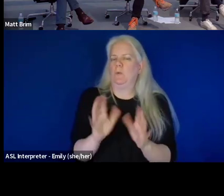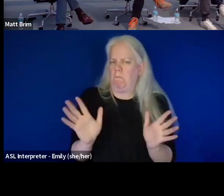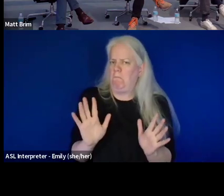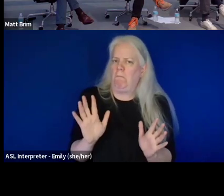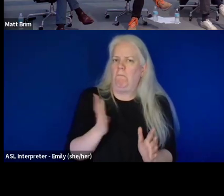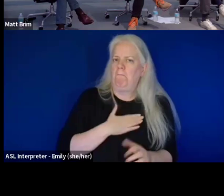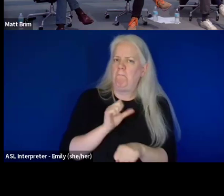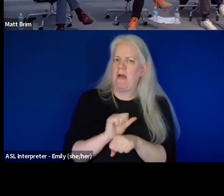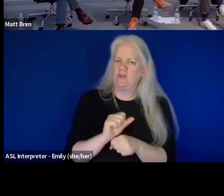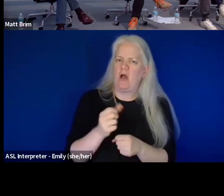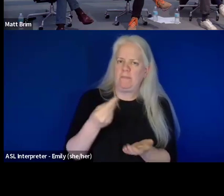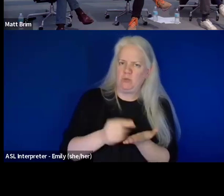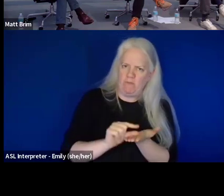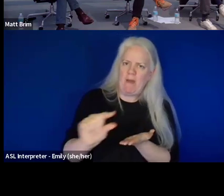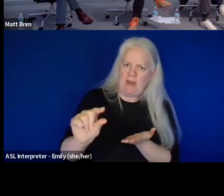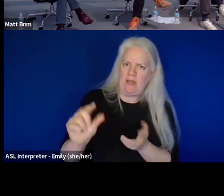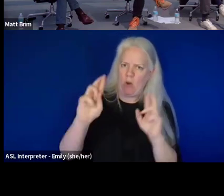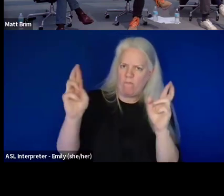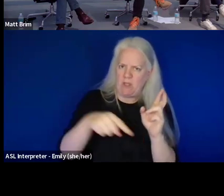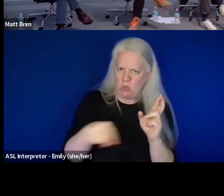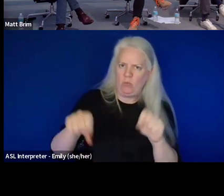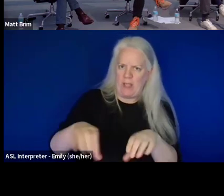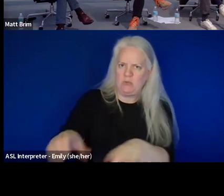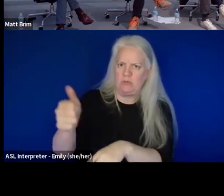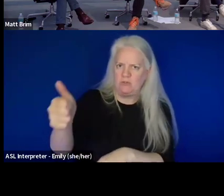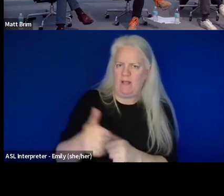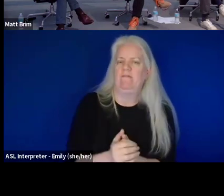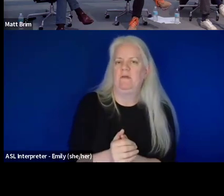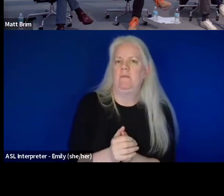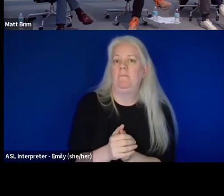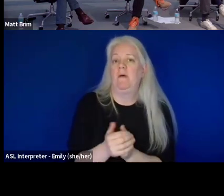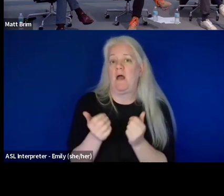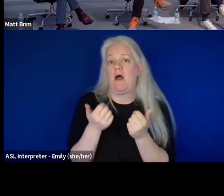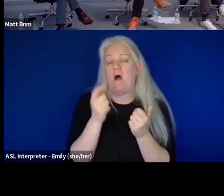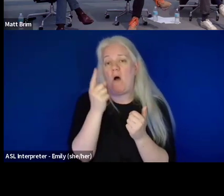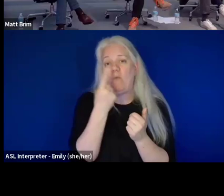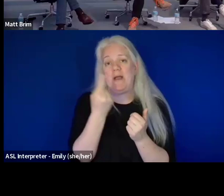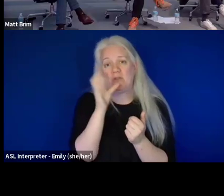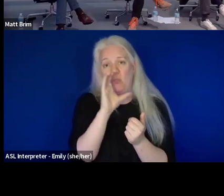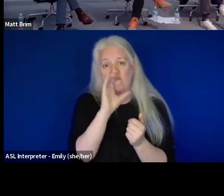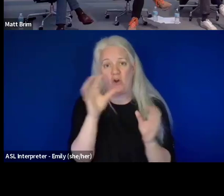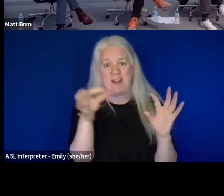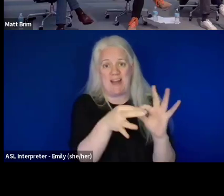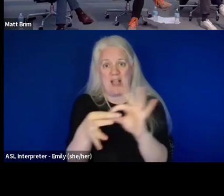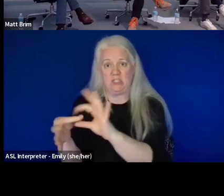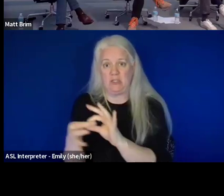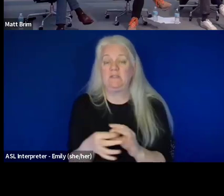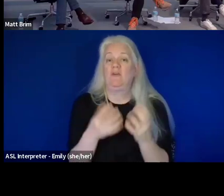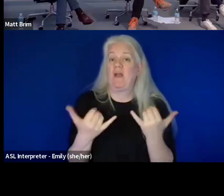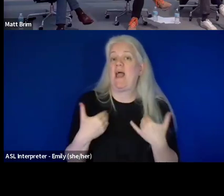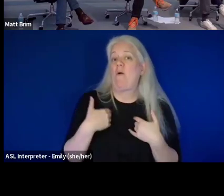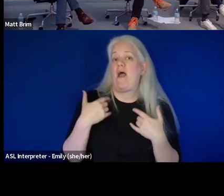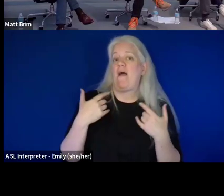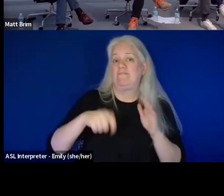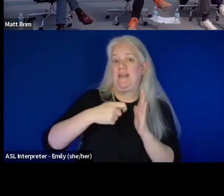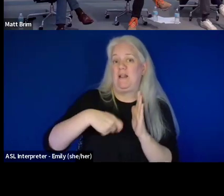and hopefully you can do this. And what I also try to do is look for connections where there aren't any. So like right now we have a film festival going on